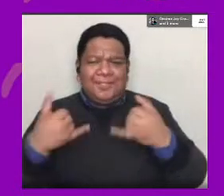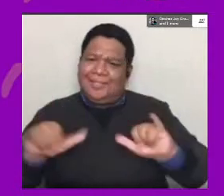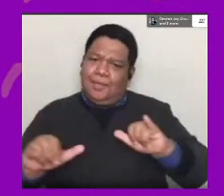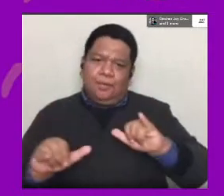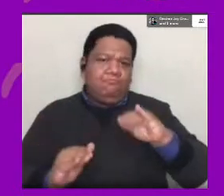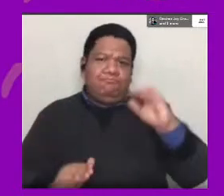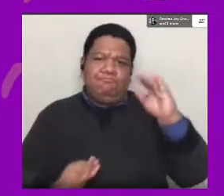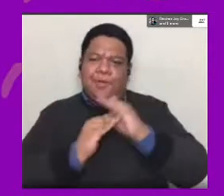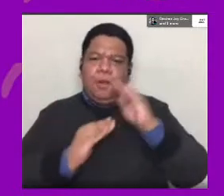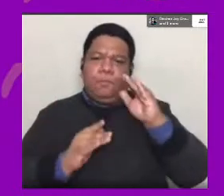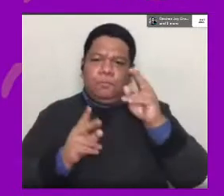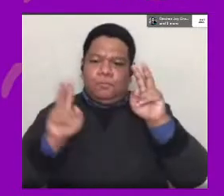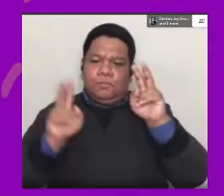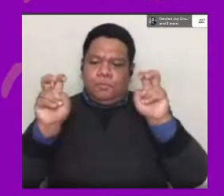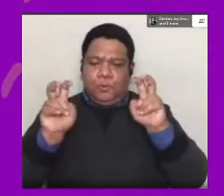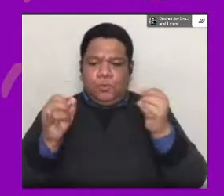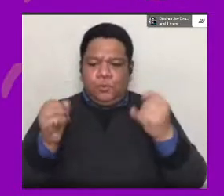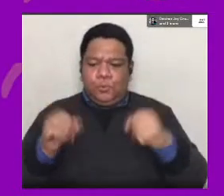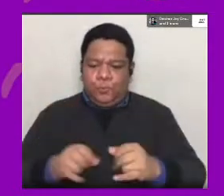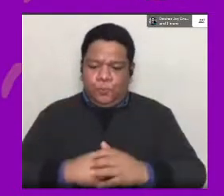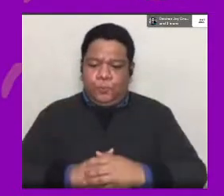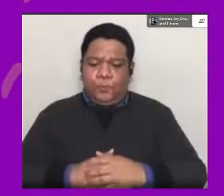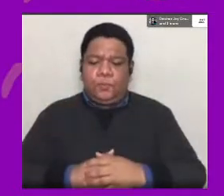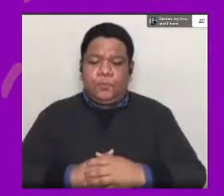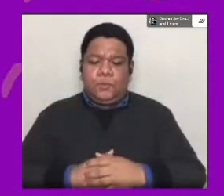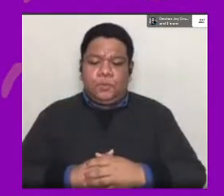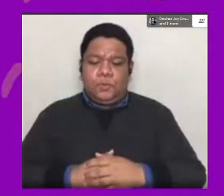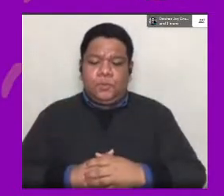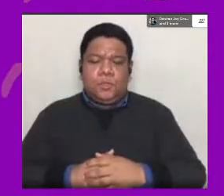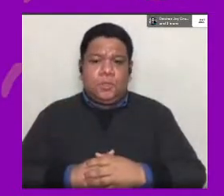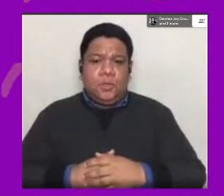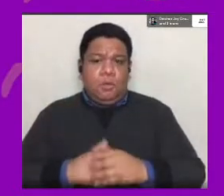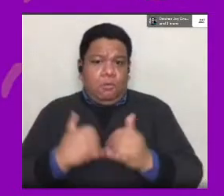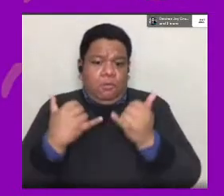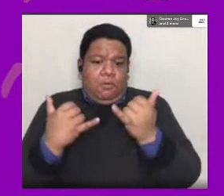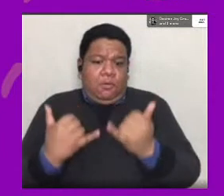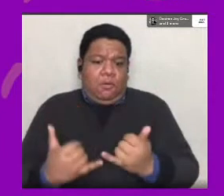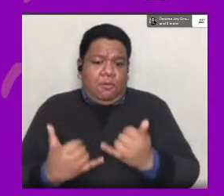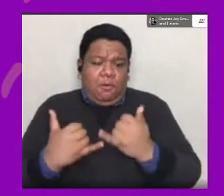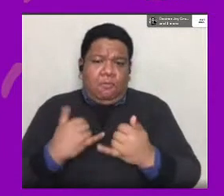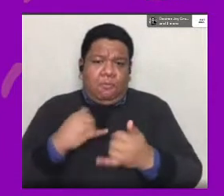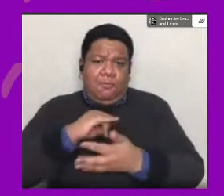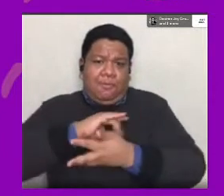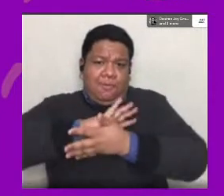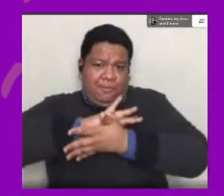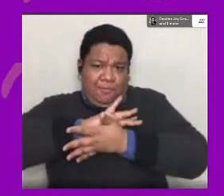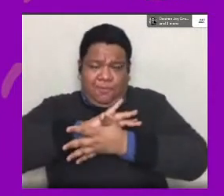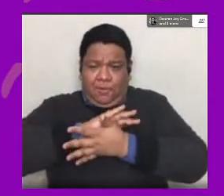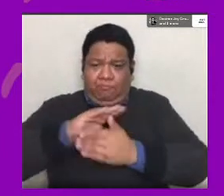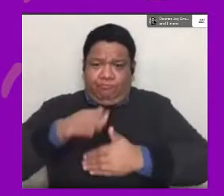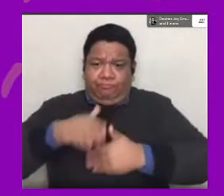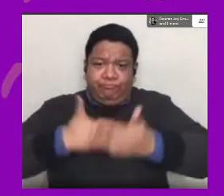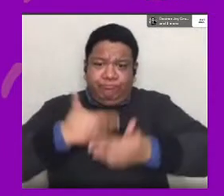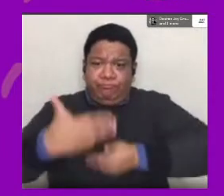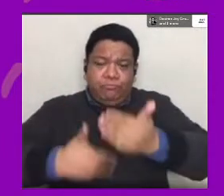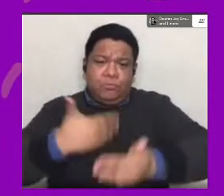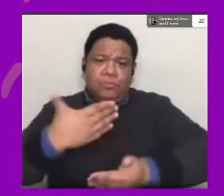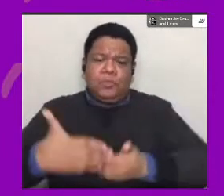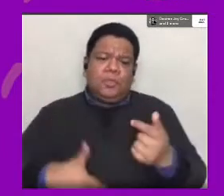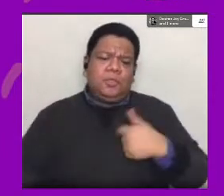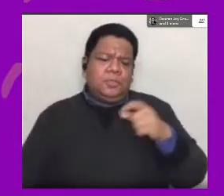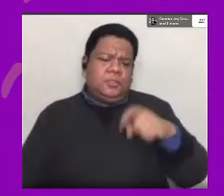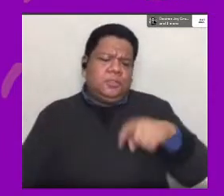issues. Now that the COVID-19 vaccination program is being rolled out, we need to